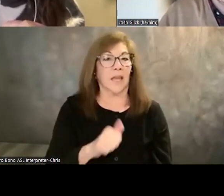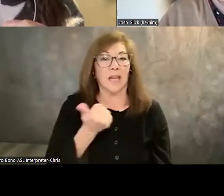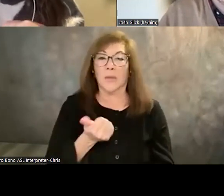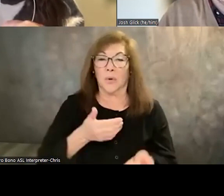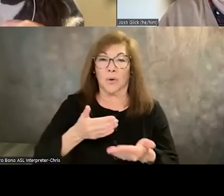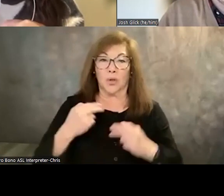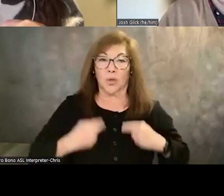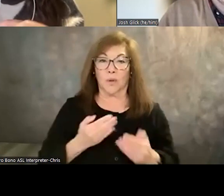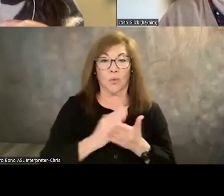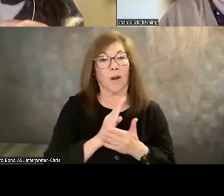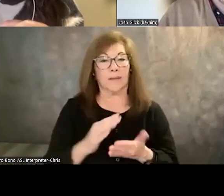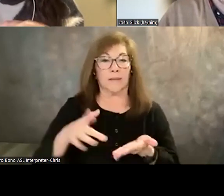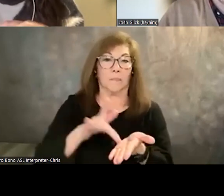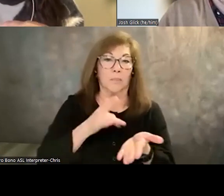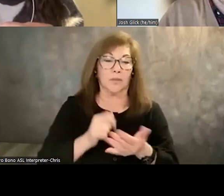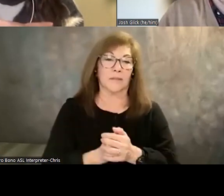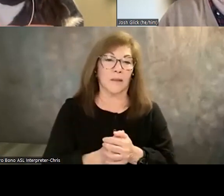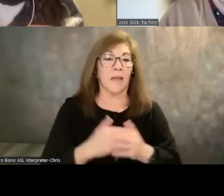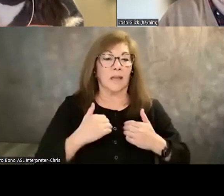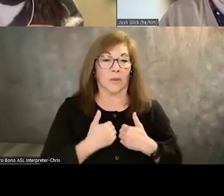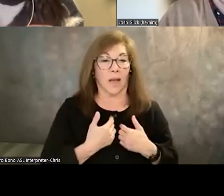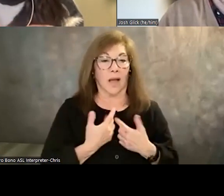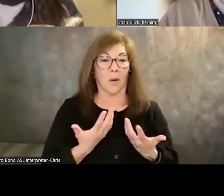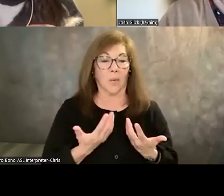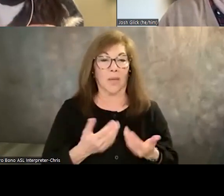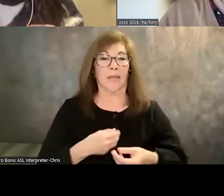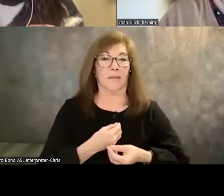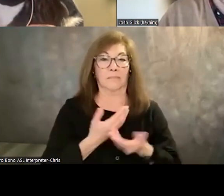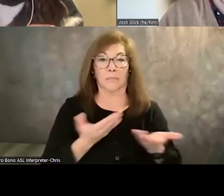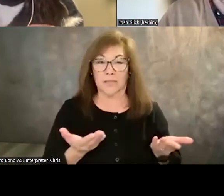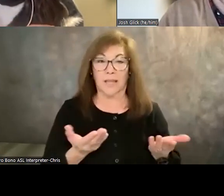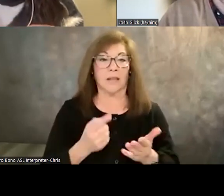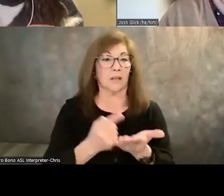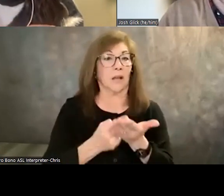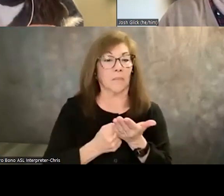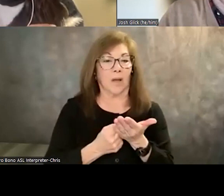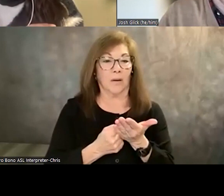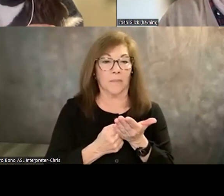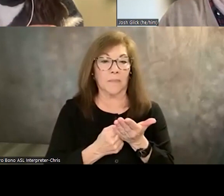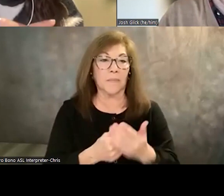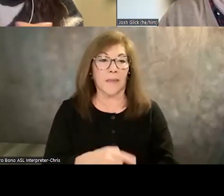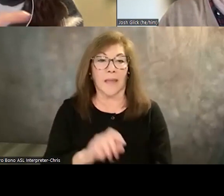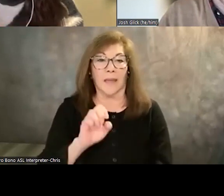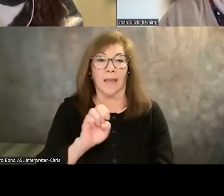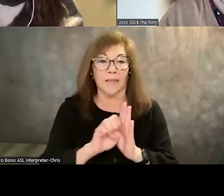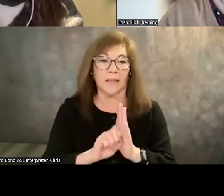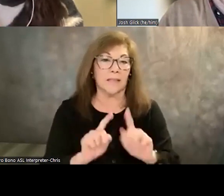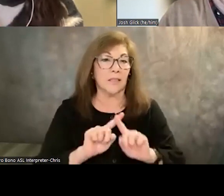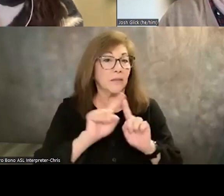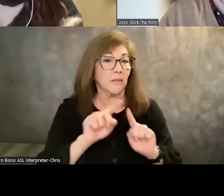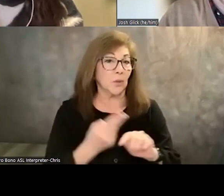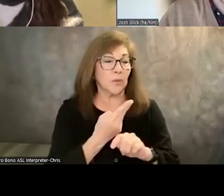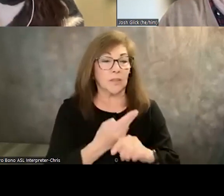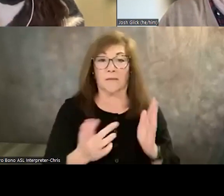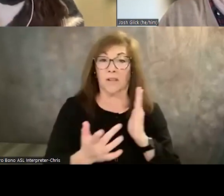abuses. So the way we come to talk about deepfakes and the use of this type of technology